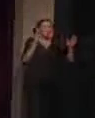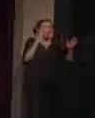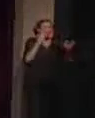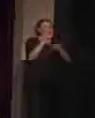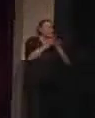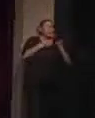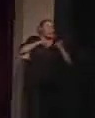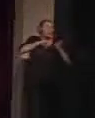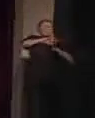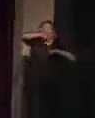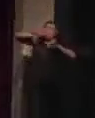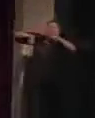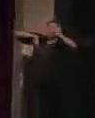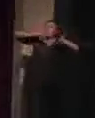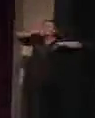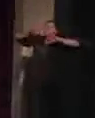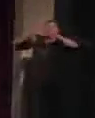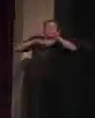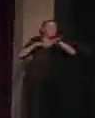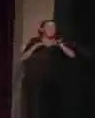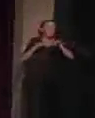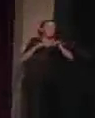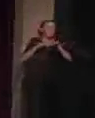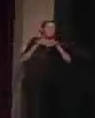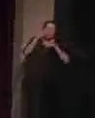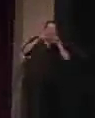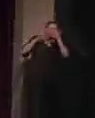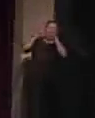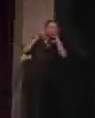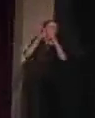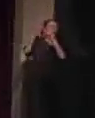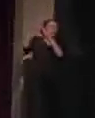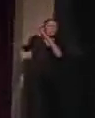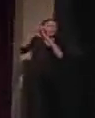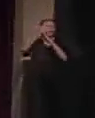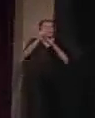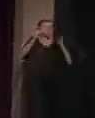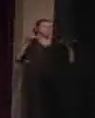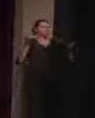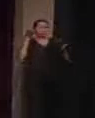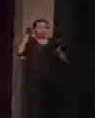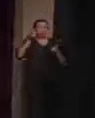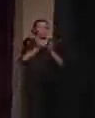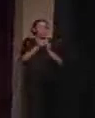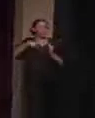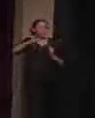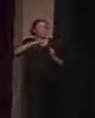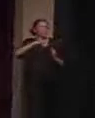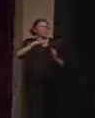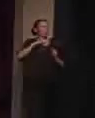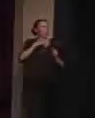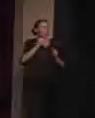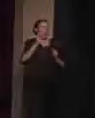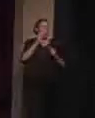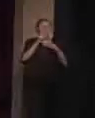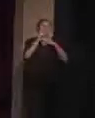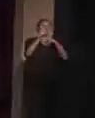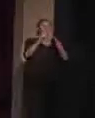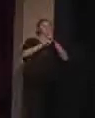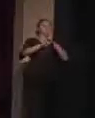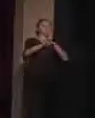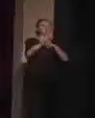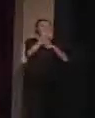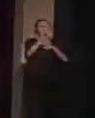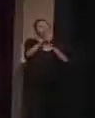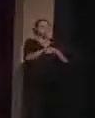top and we right there with you. And that's why you see some of us that want to move out the community and we'll run out to St. Charles and we'll run out there to